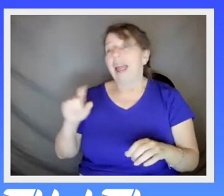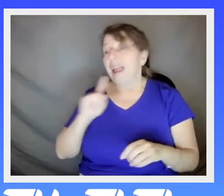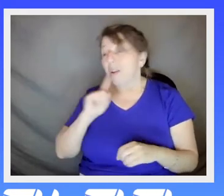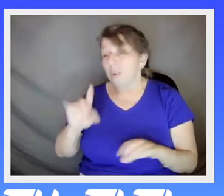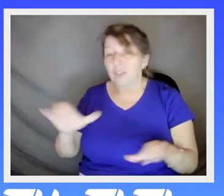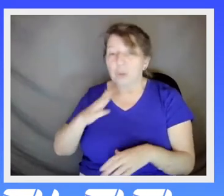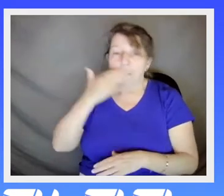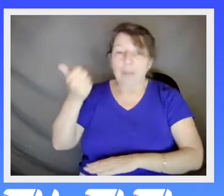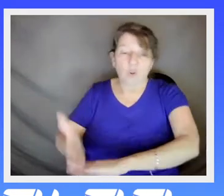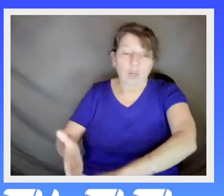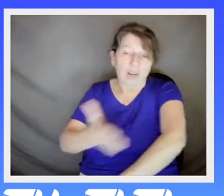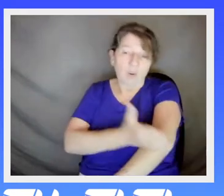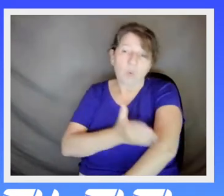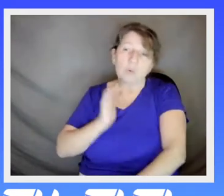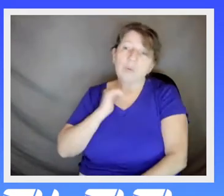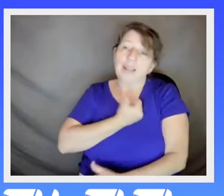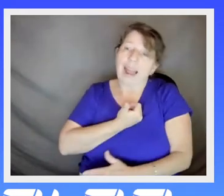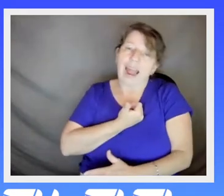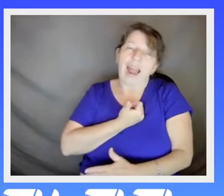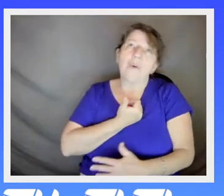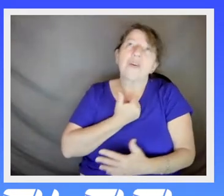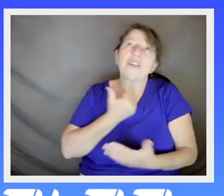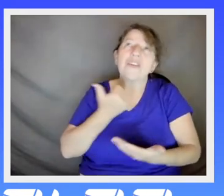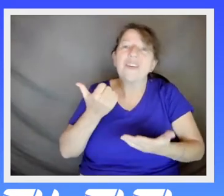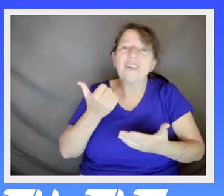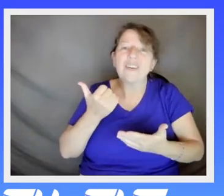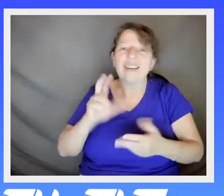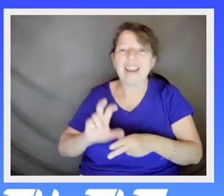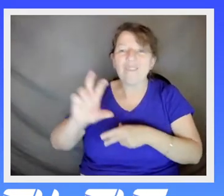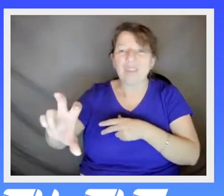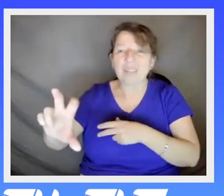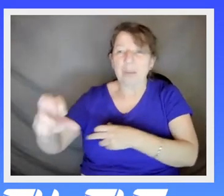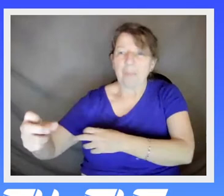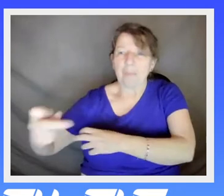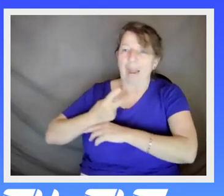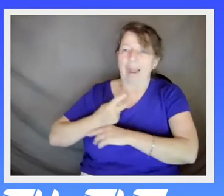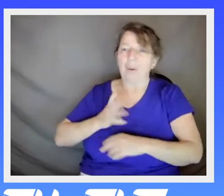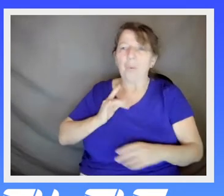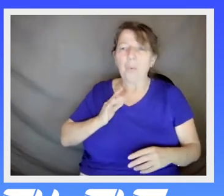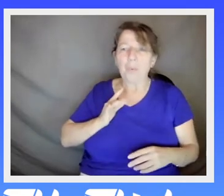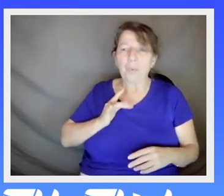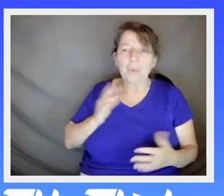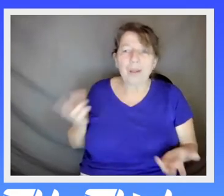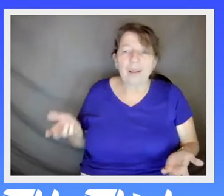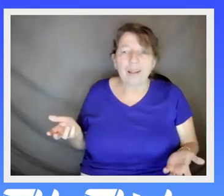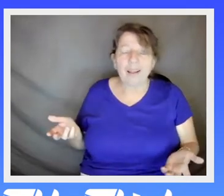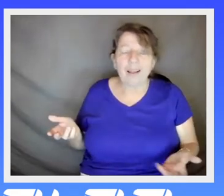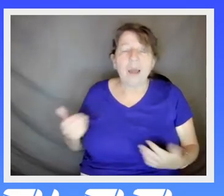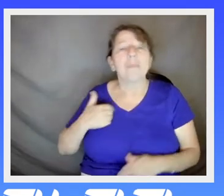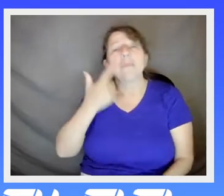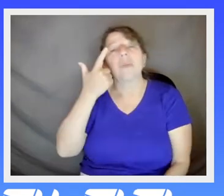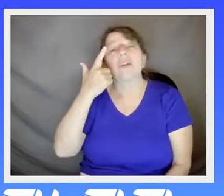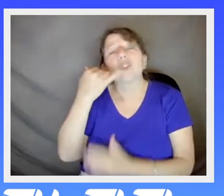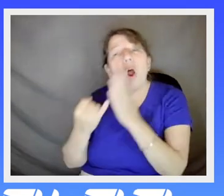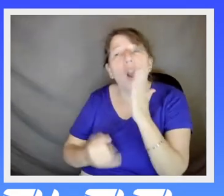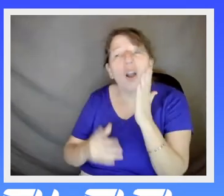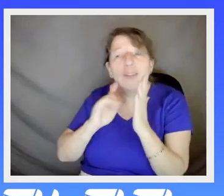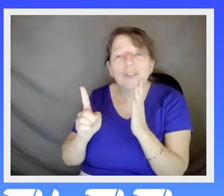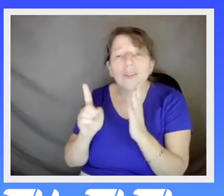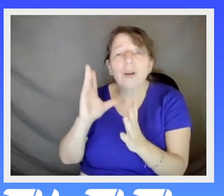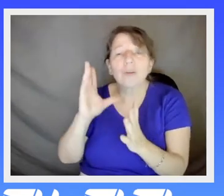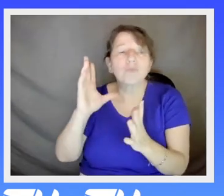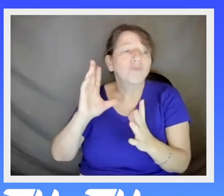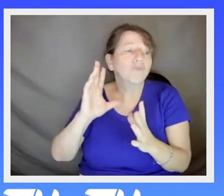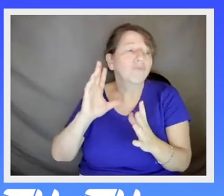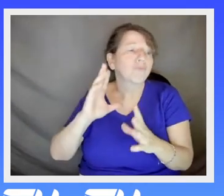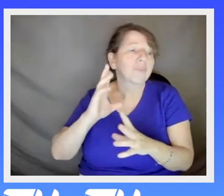of returns that we get on those investments. Artists are creating all types of indirect economic